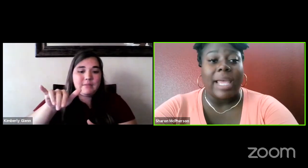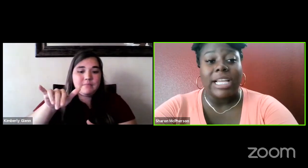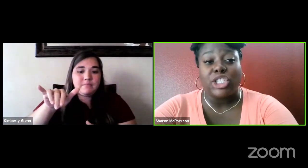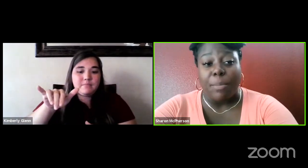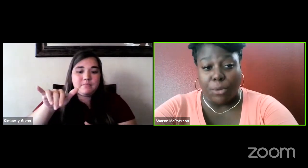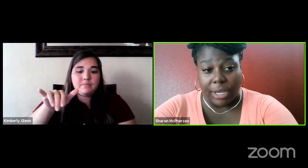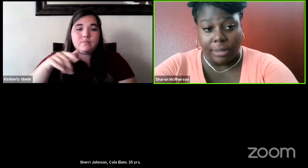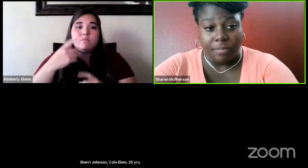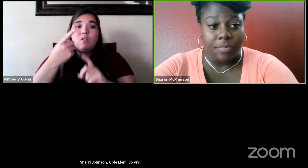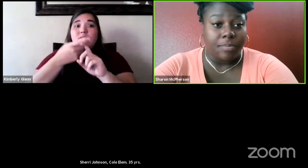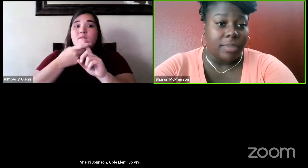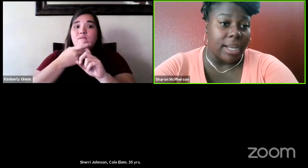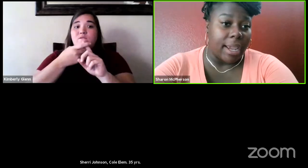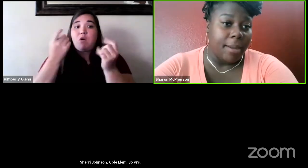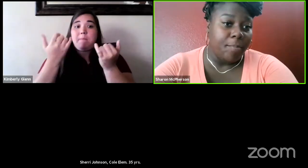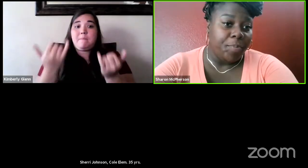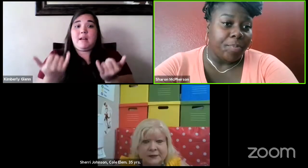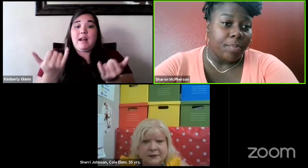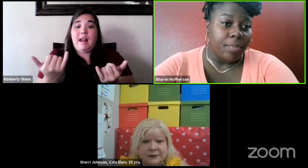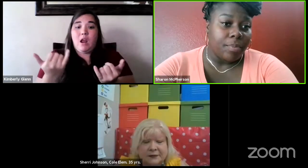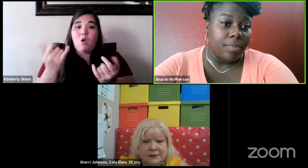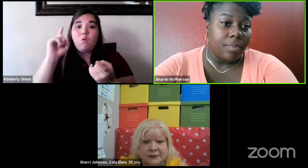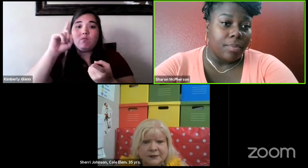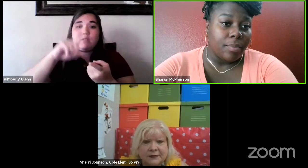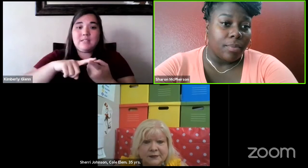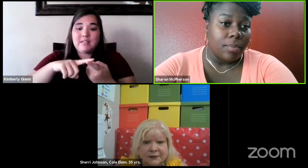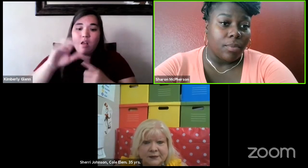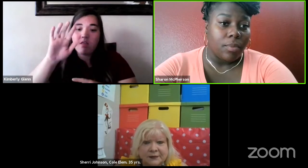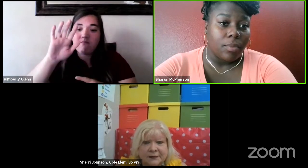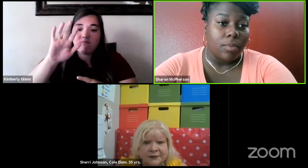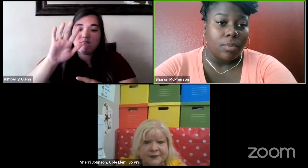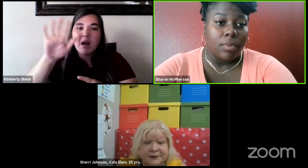We'll be playing Jeopardy today.